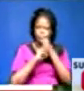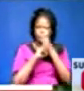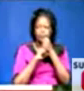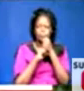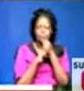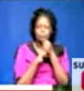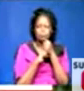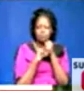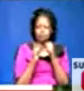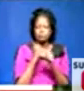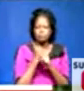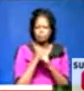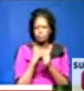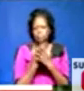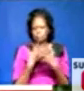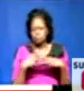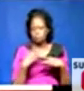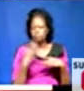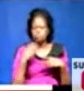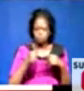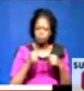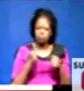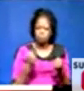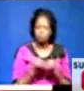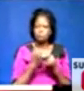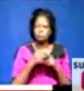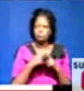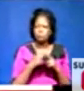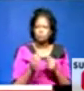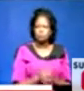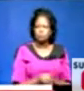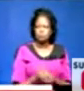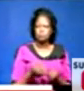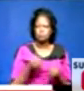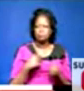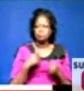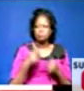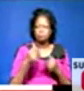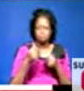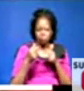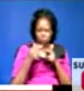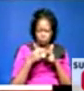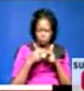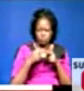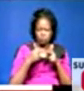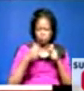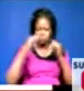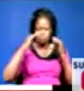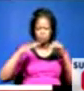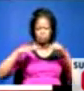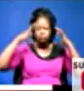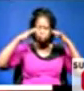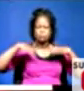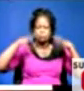actions, and this is going to happen countrywide very soon. There's a flood which is coming in, and the only way we can control it is by